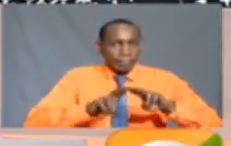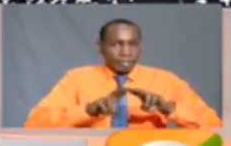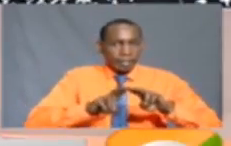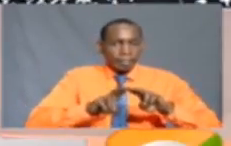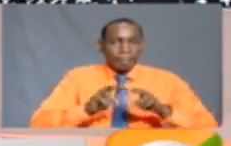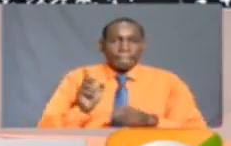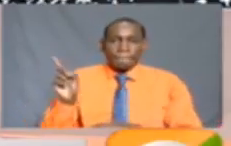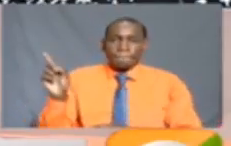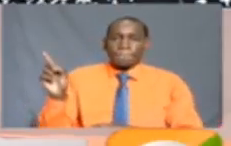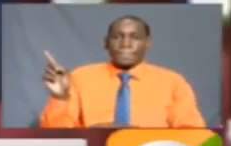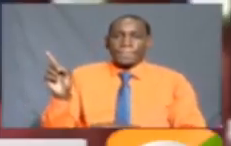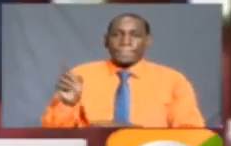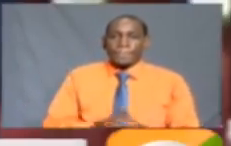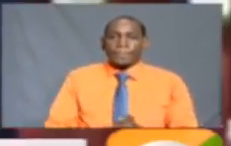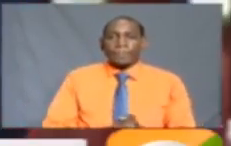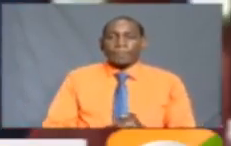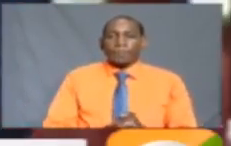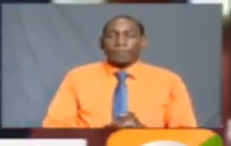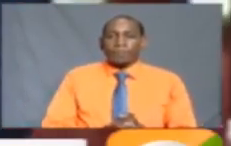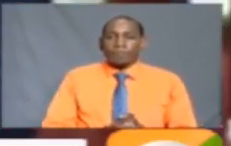House.